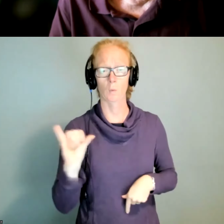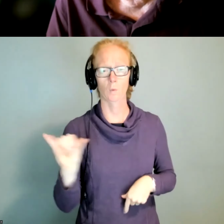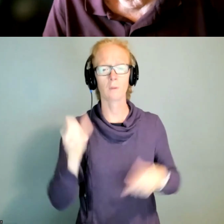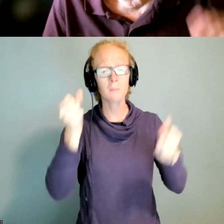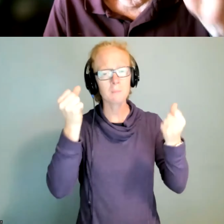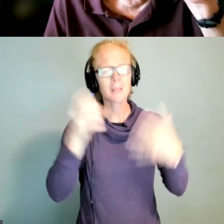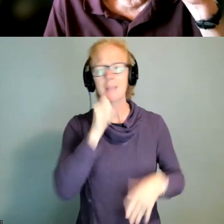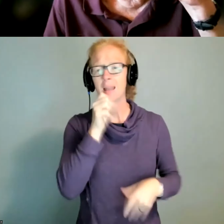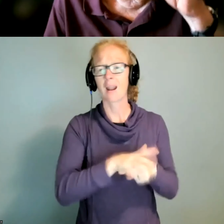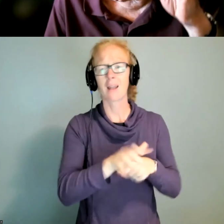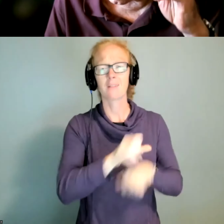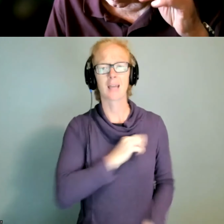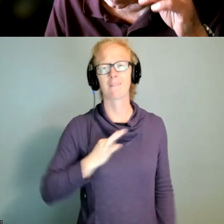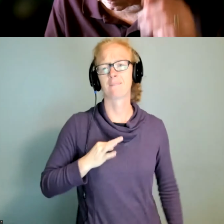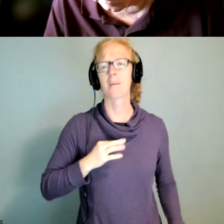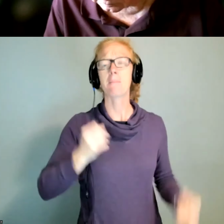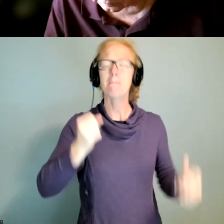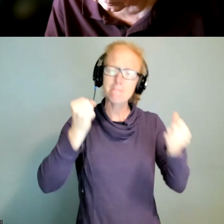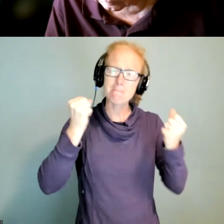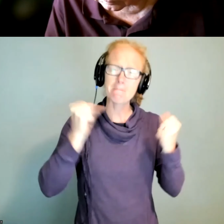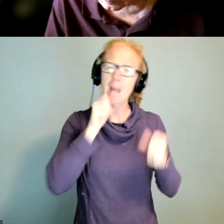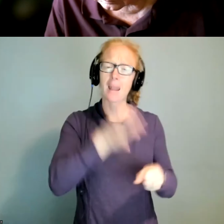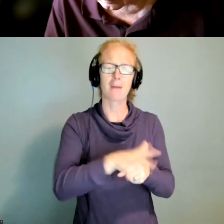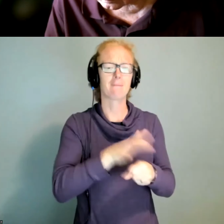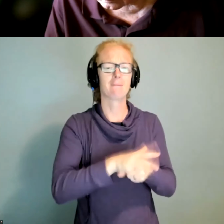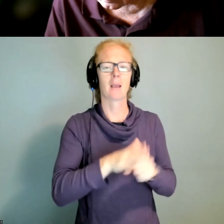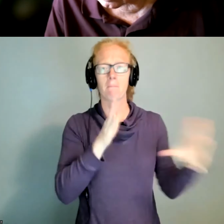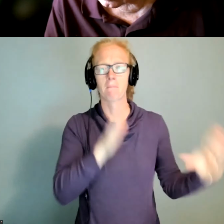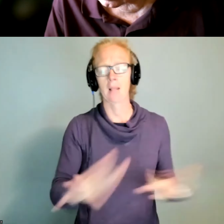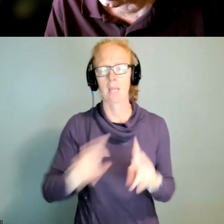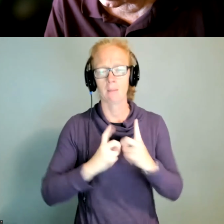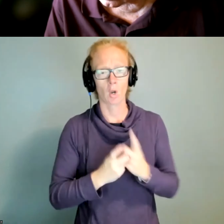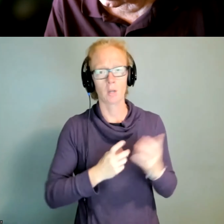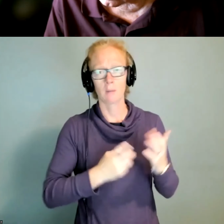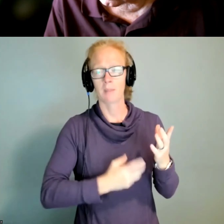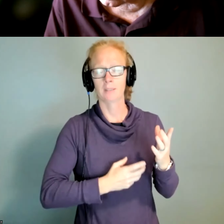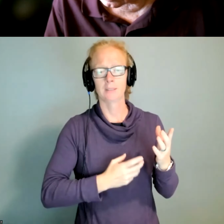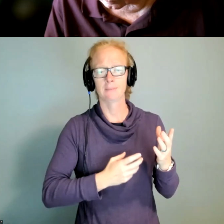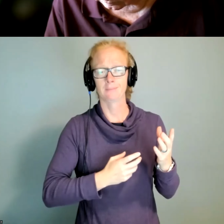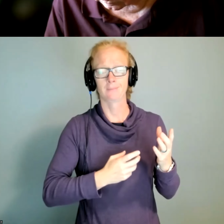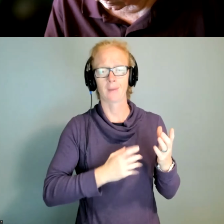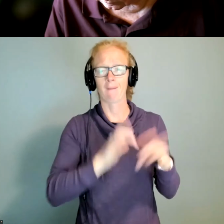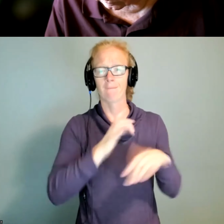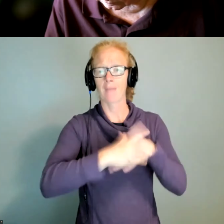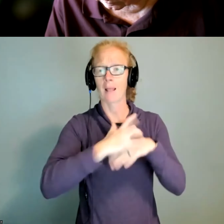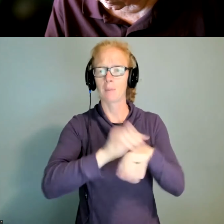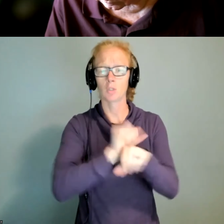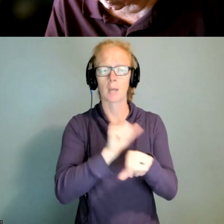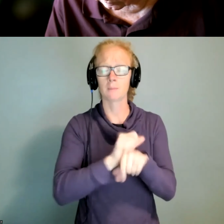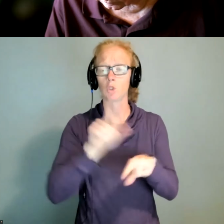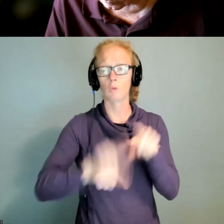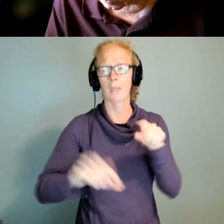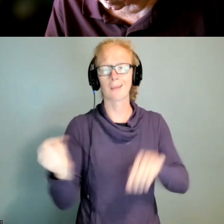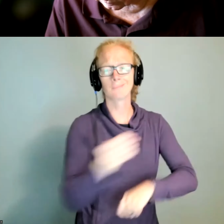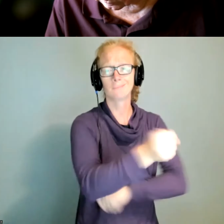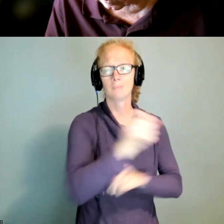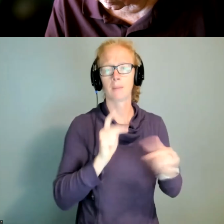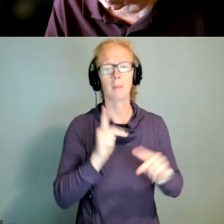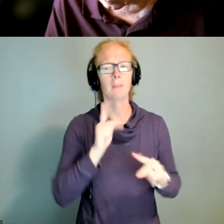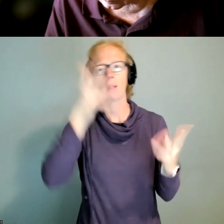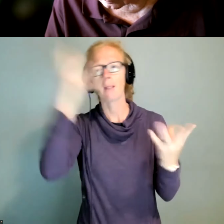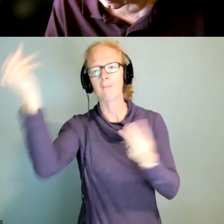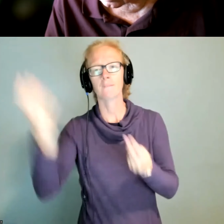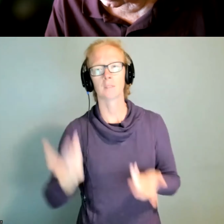short staffing in our cities. Our planning departments have vacancies. It's hard to fill. People have